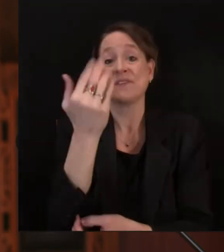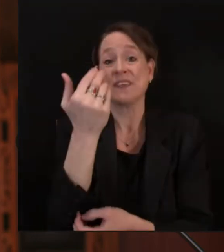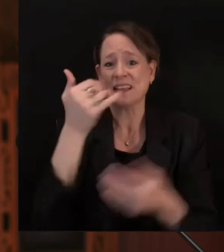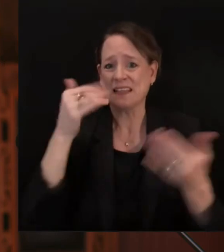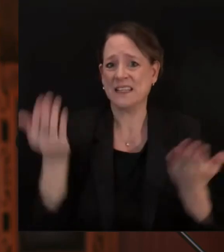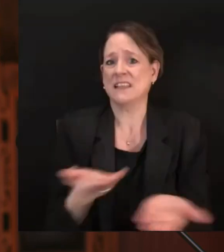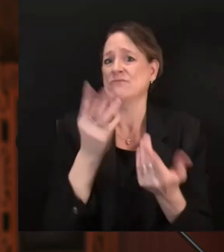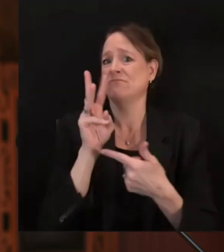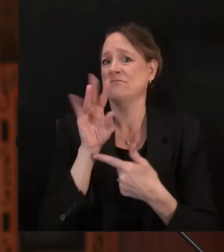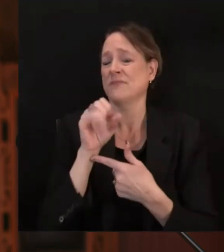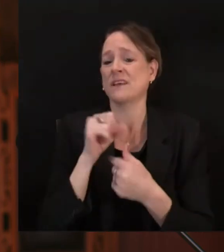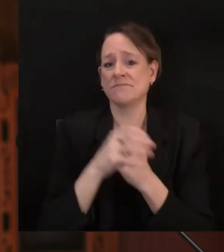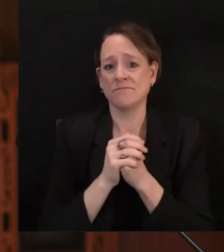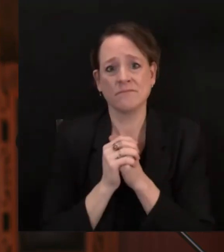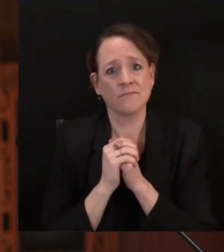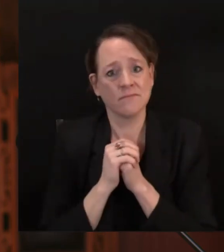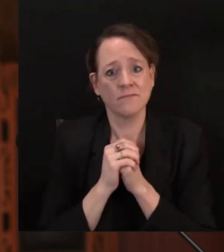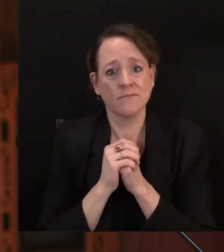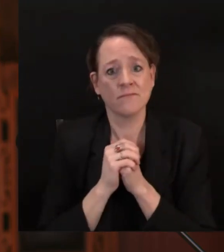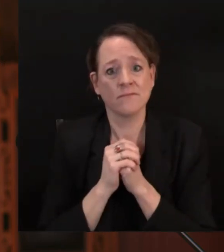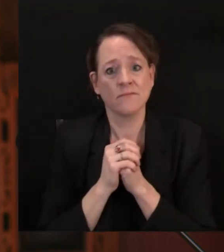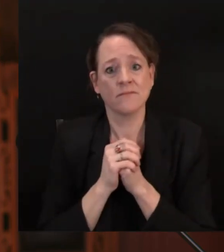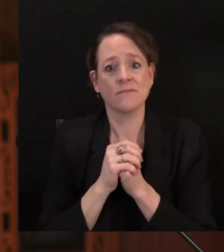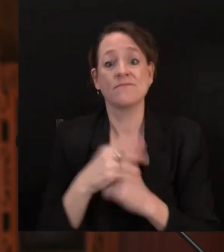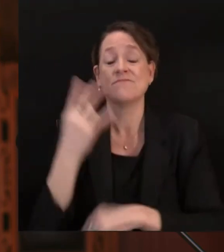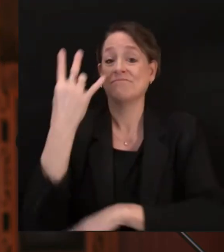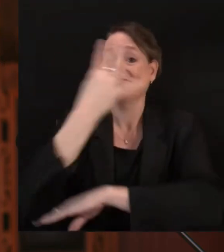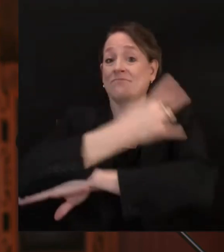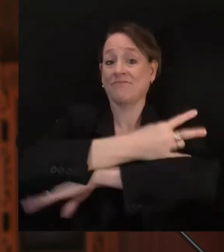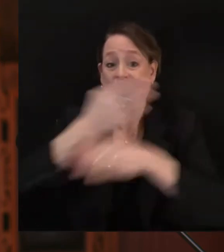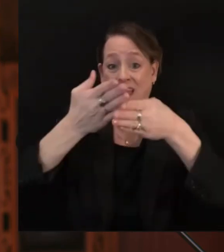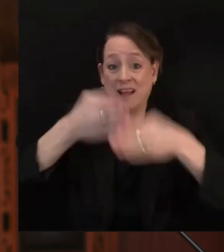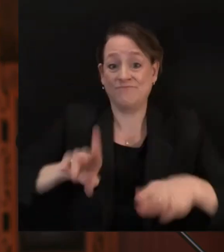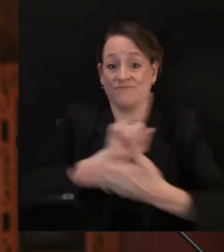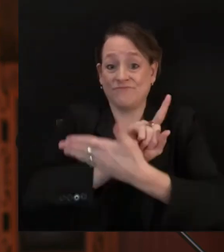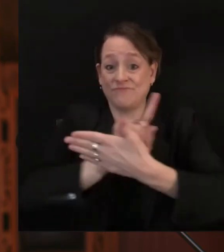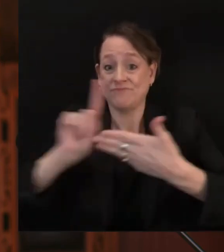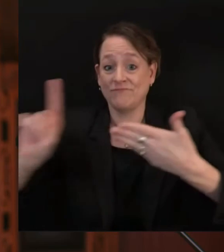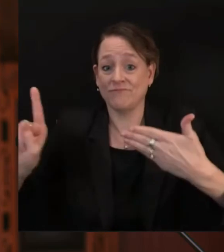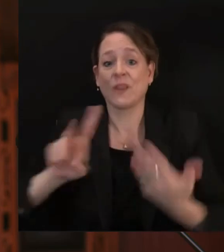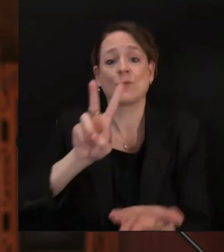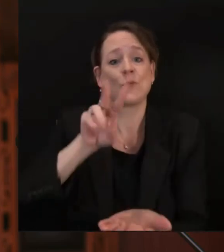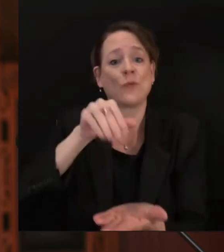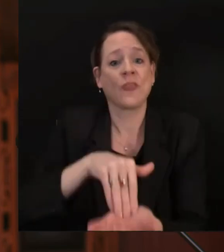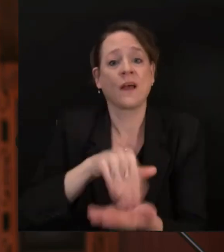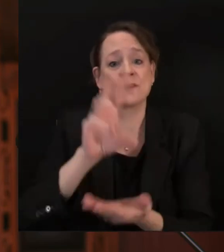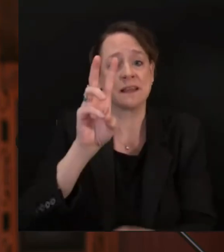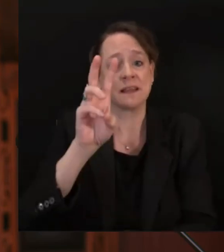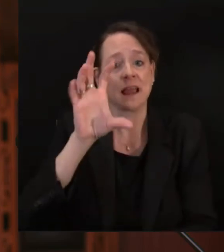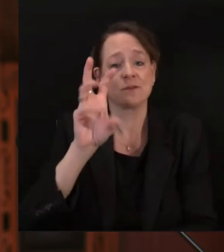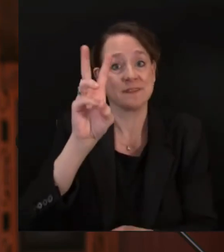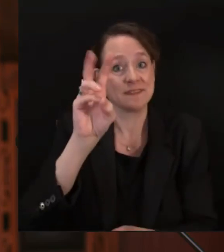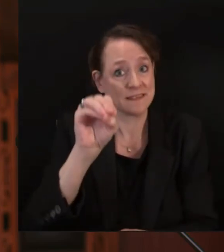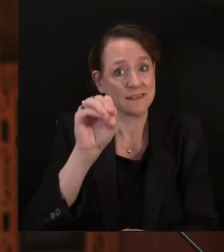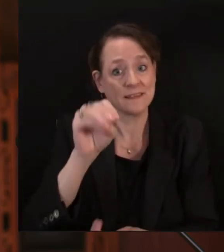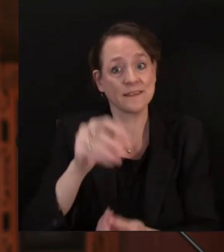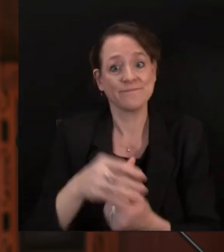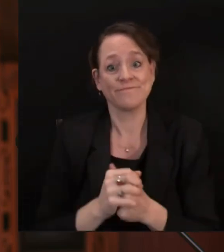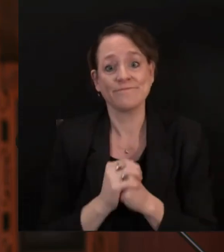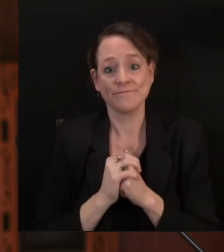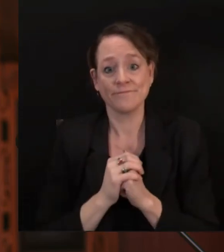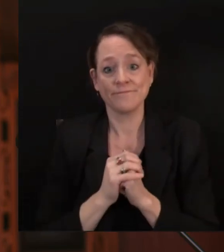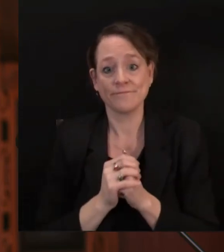is 2,660. And today we are reporting 120 more Wisconsinites have died from